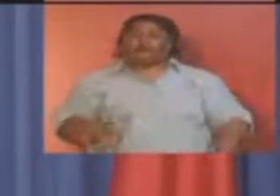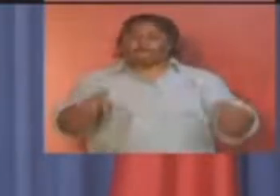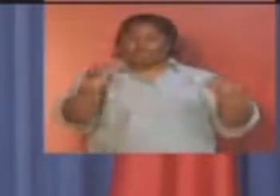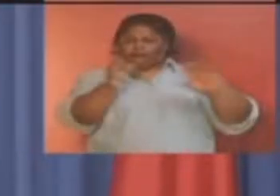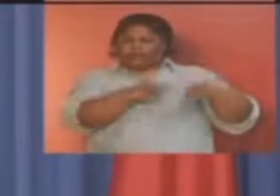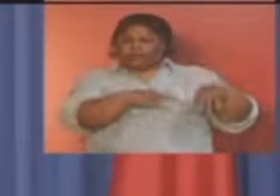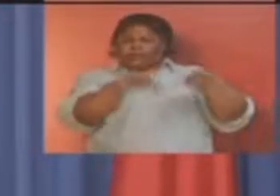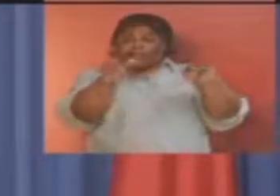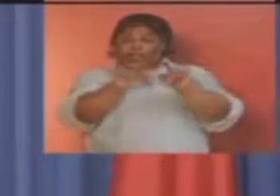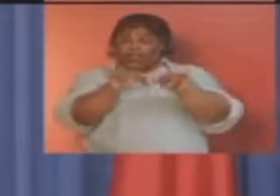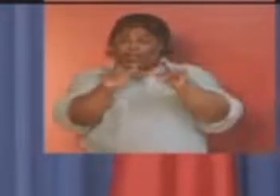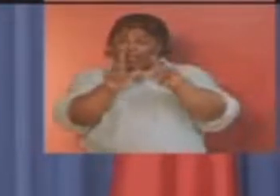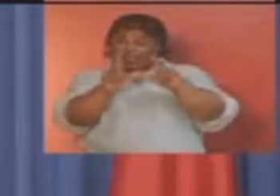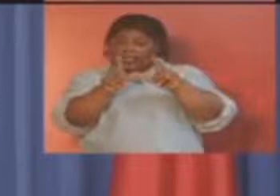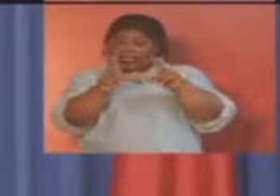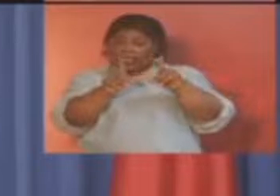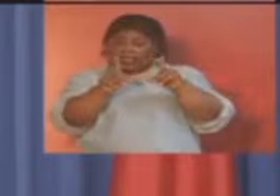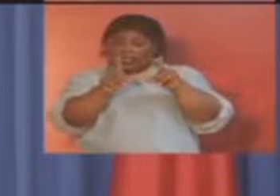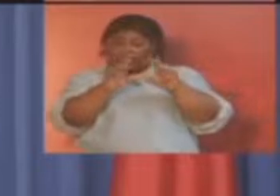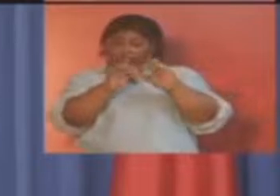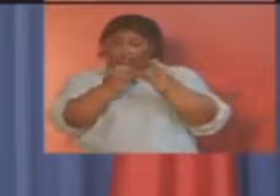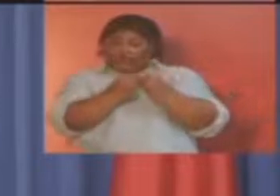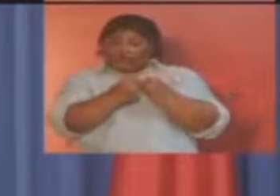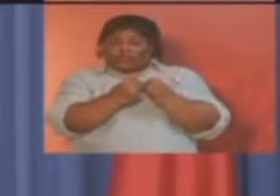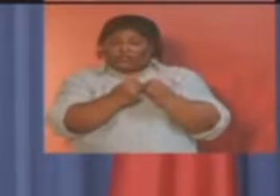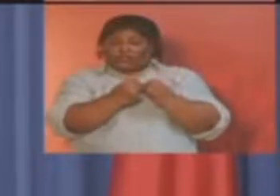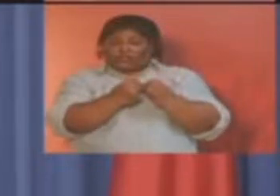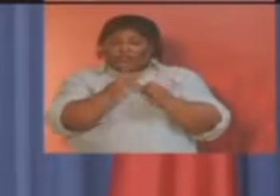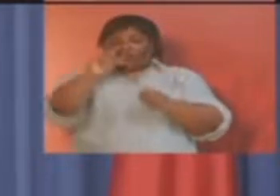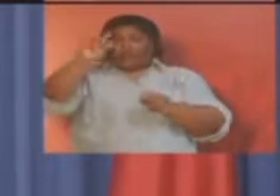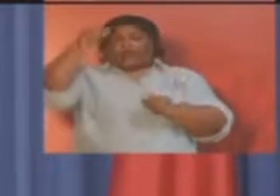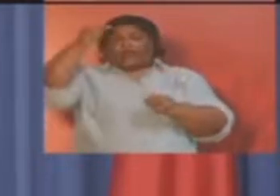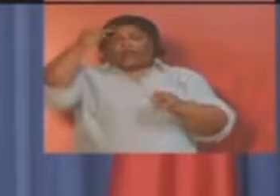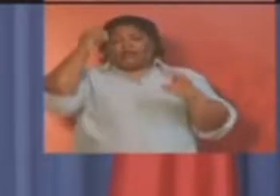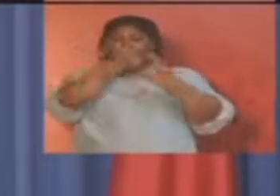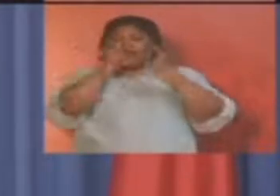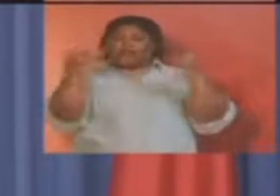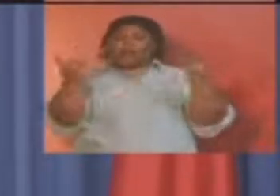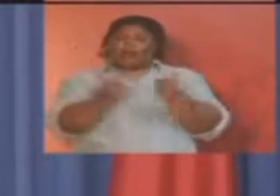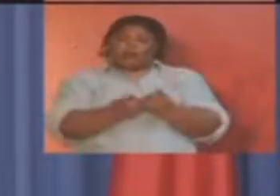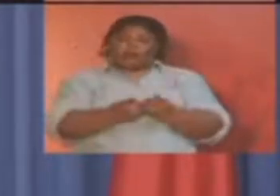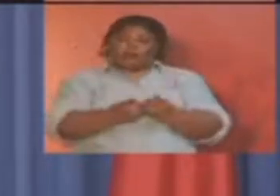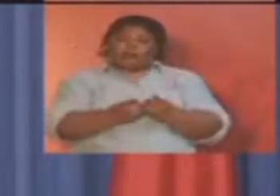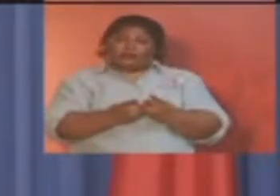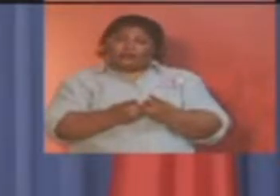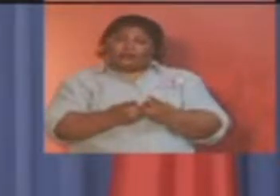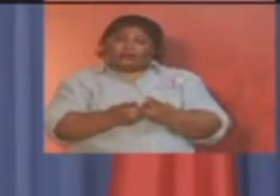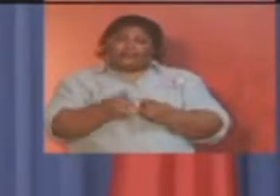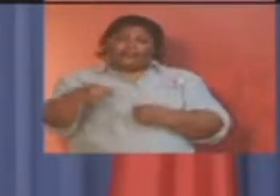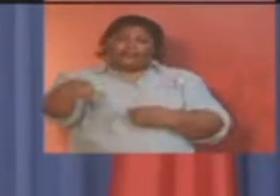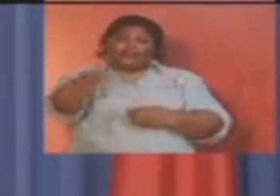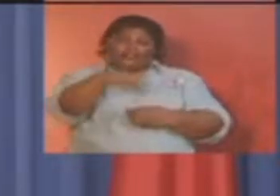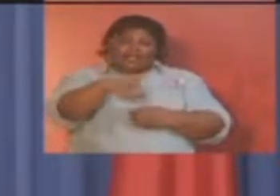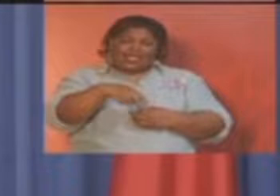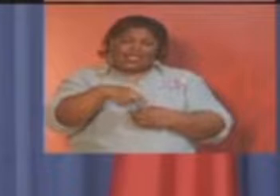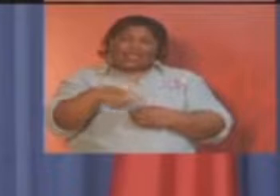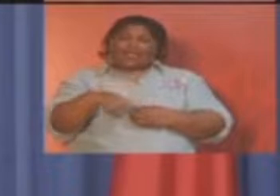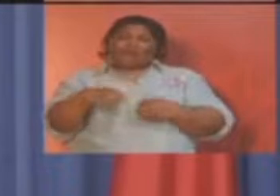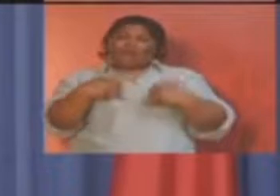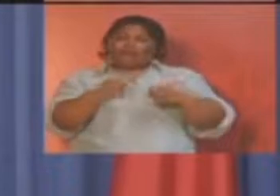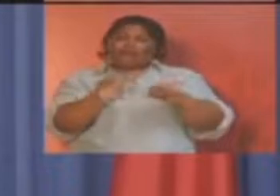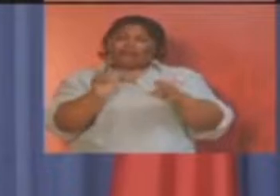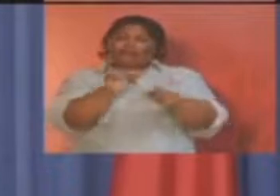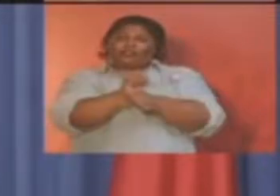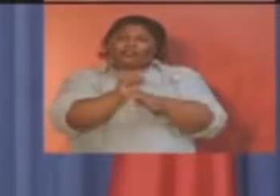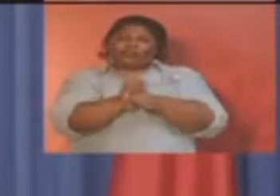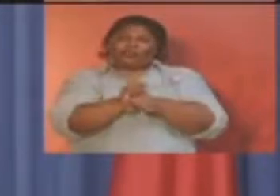licensing offices, etc., government departments are included in the exemption, but we're going to have to take a look at